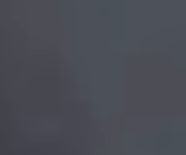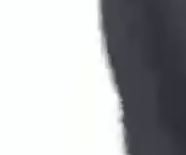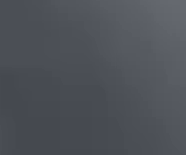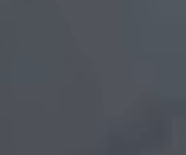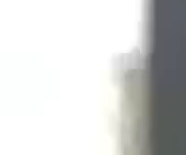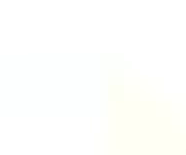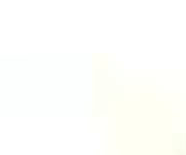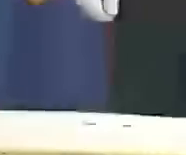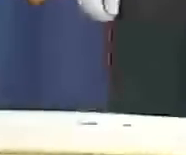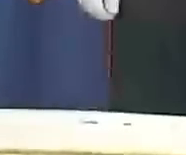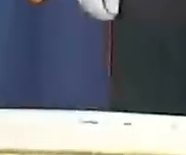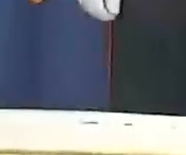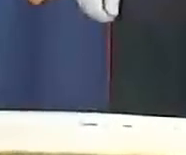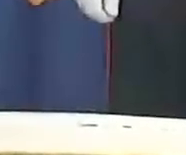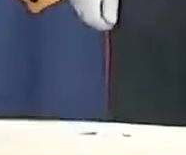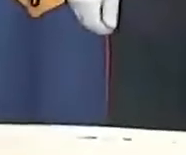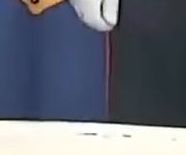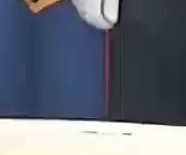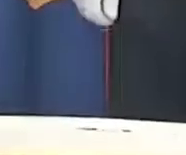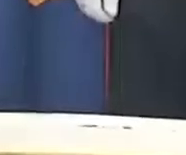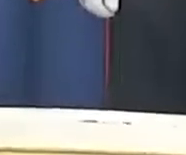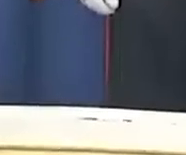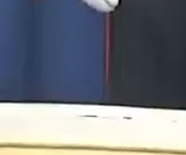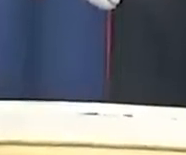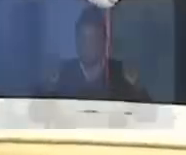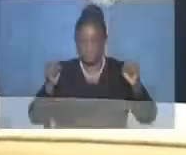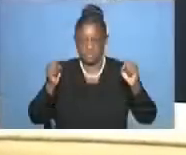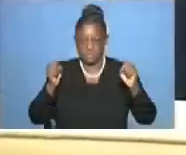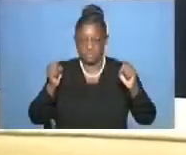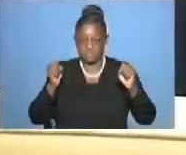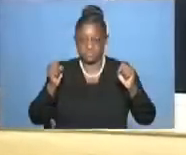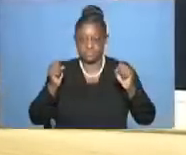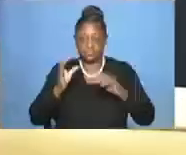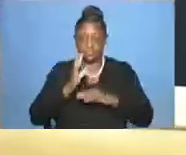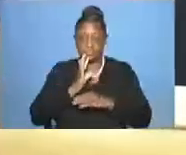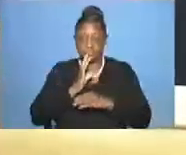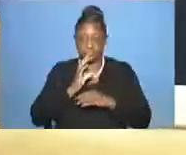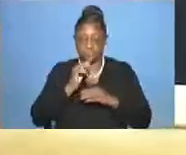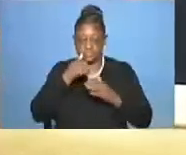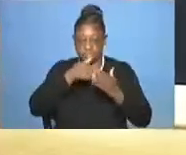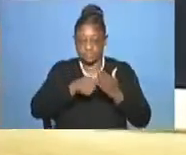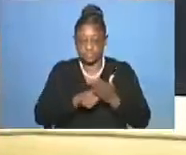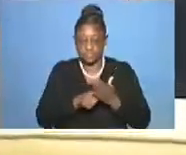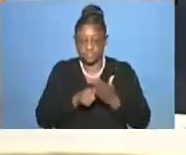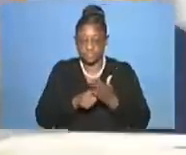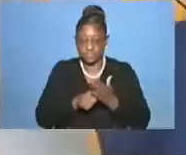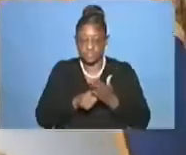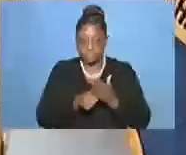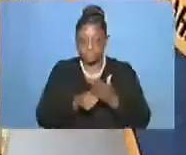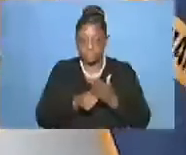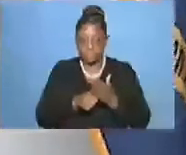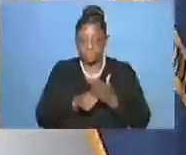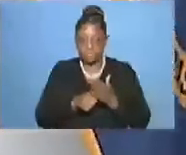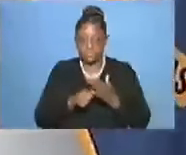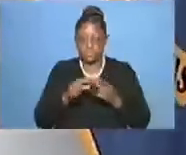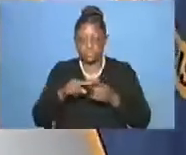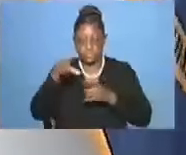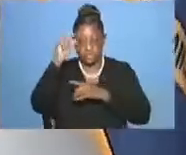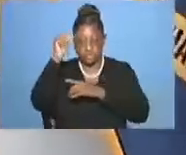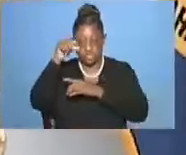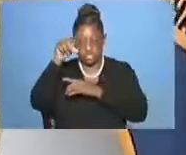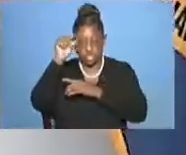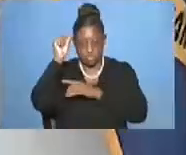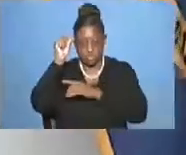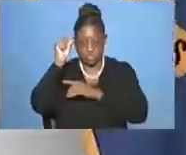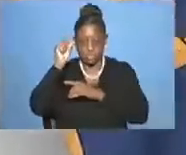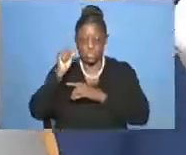earlier today. His Excellency Diego Terreras presenting his letters of credence to Governor General, His